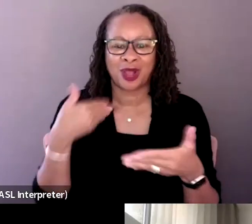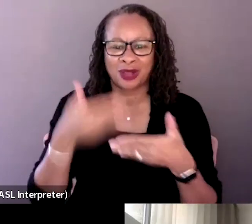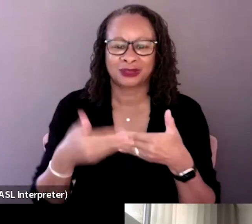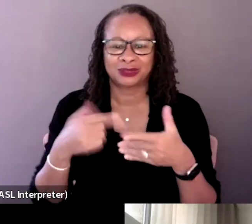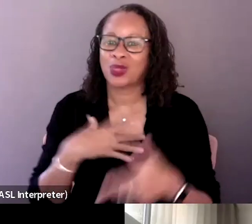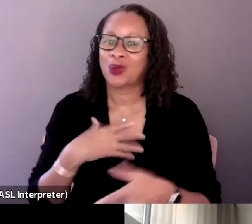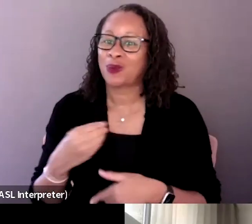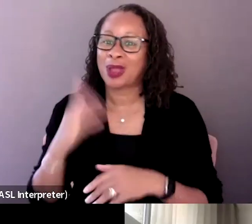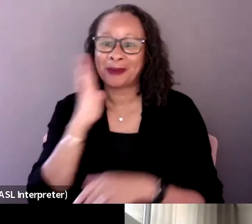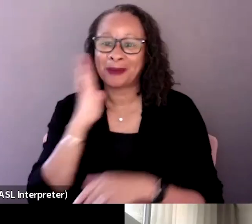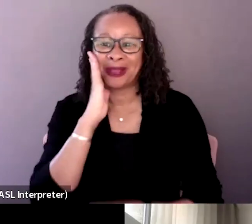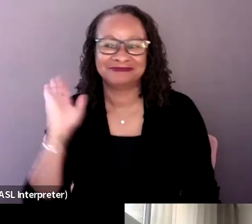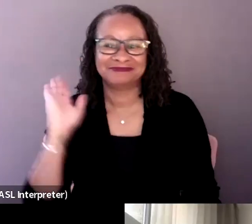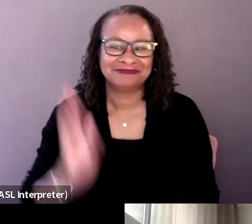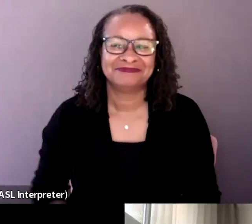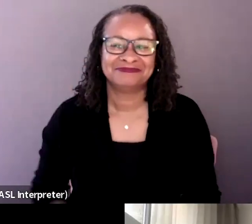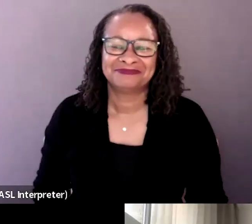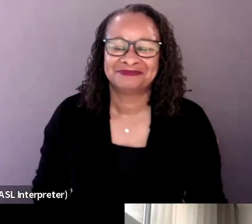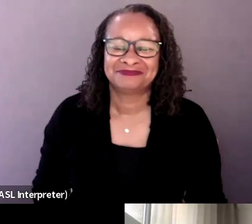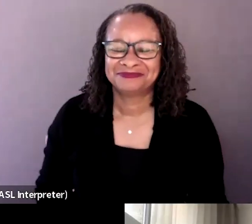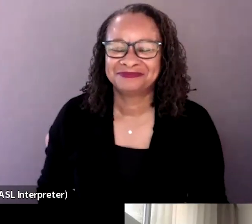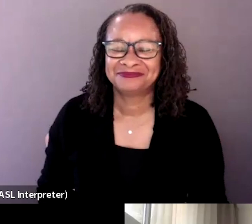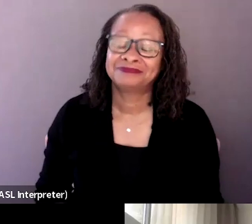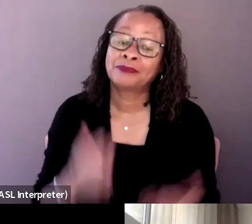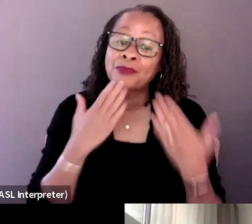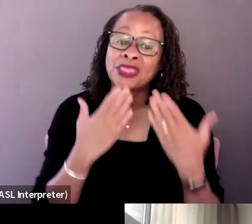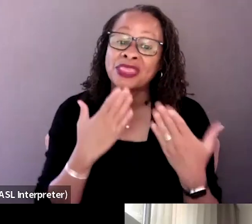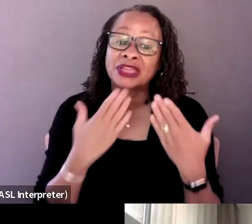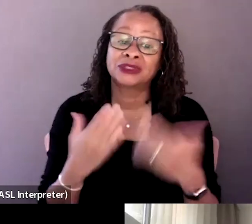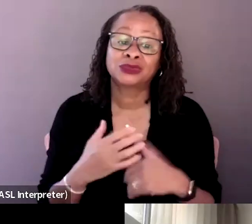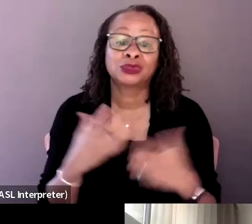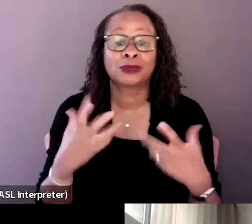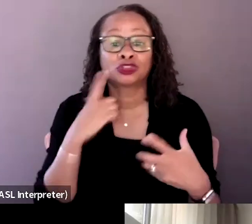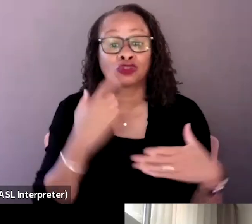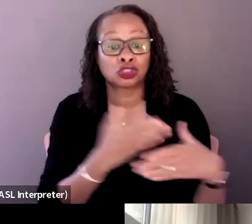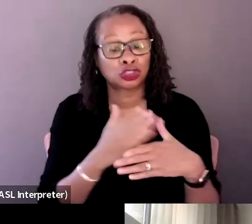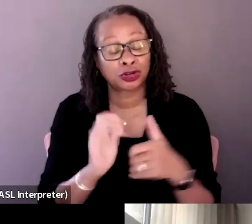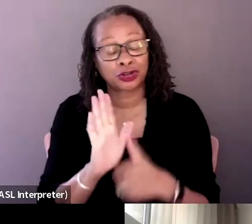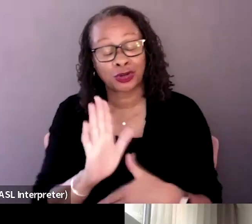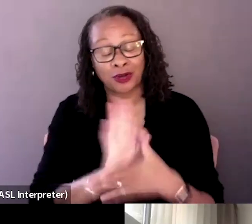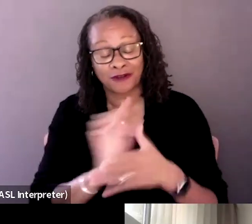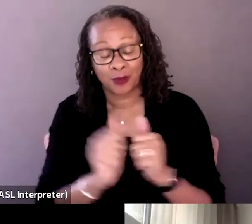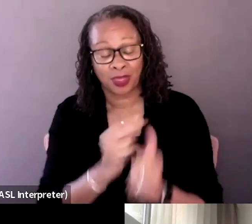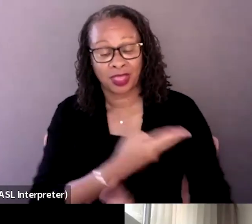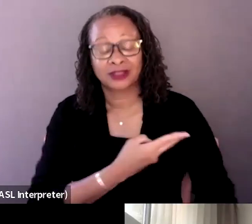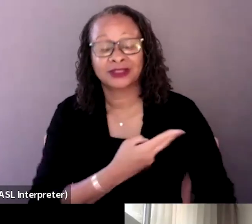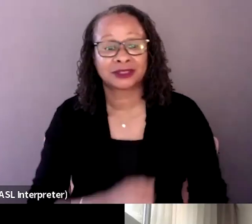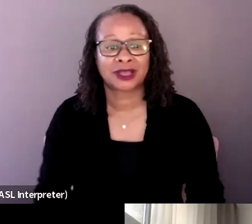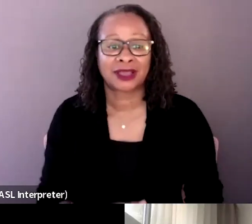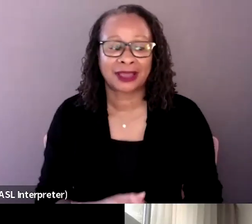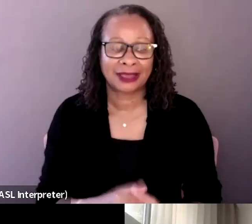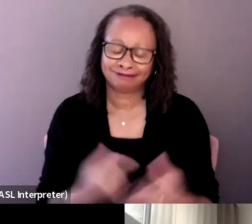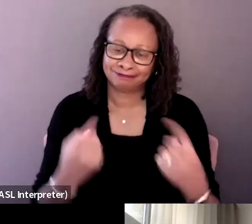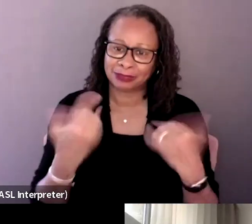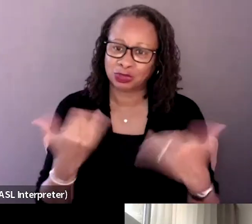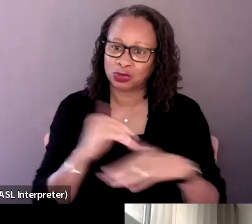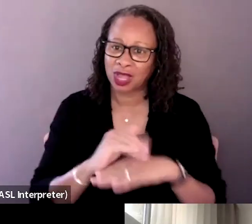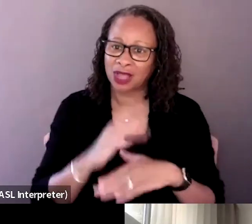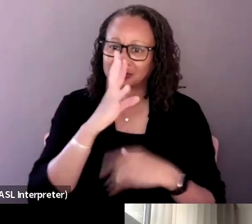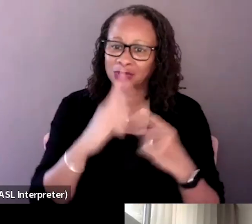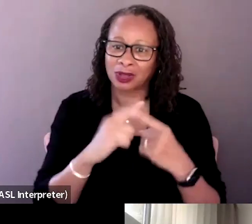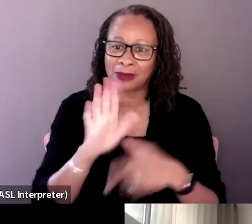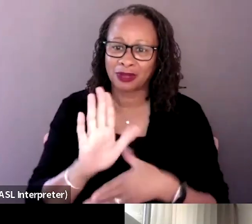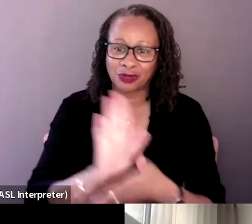bed. Well, thank you so much for sharing your film with us and being here tonight to talk about the film